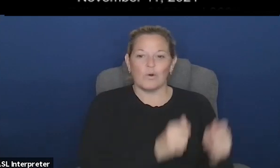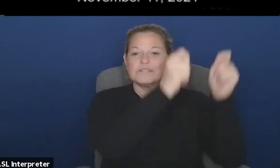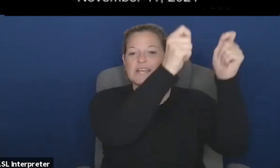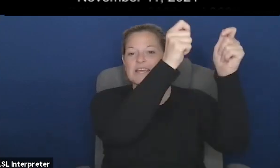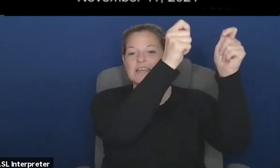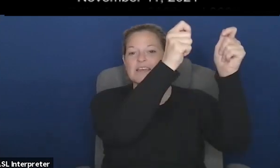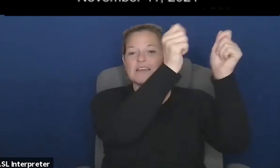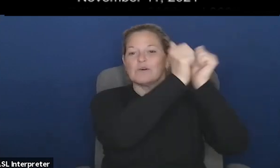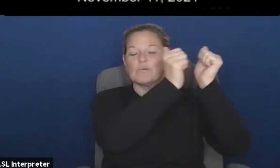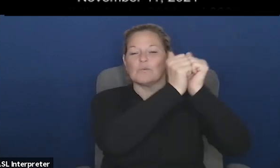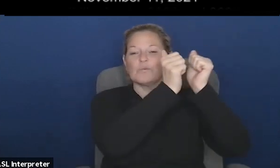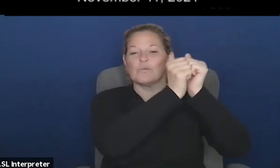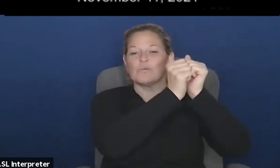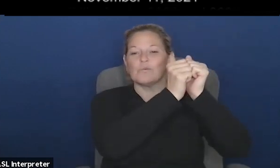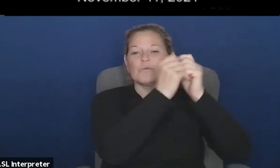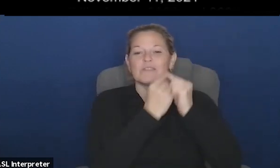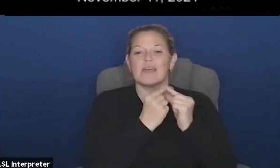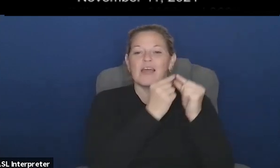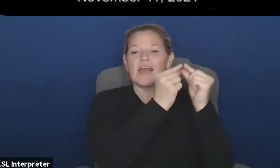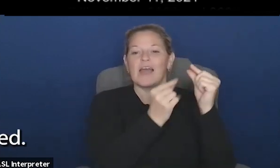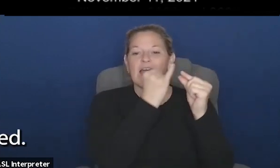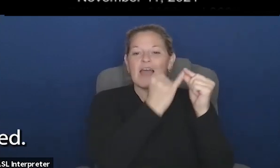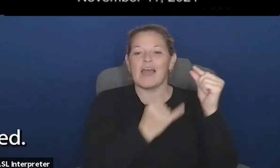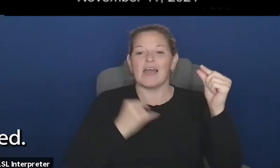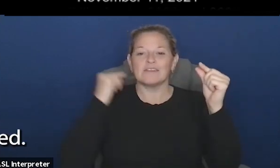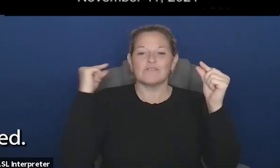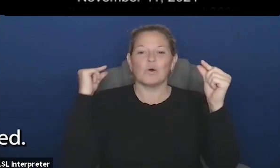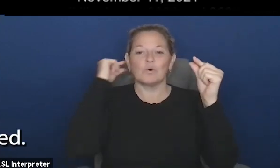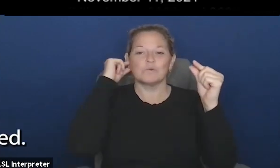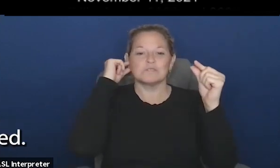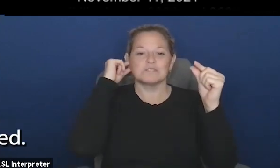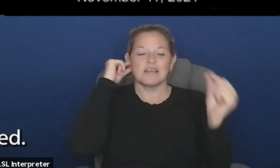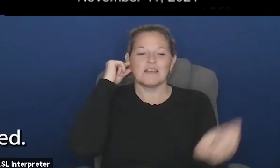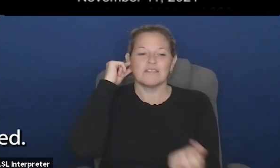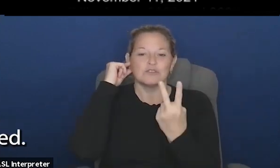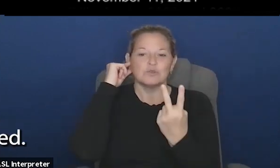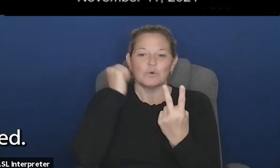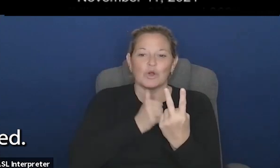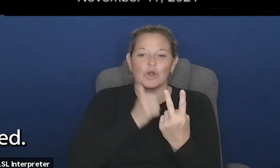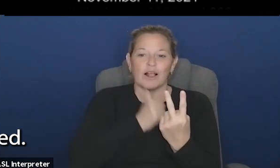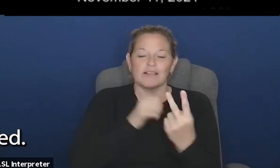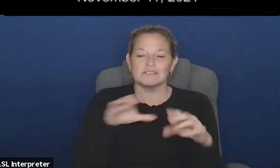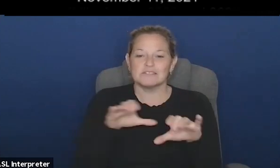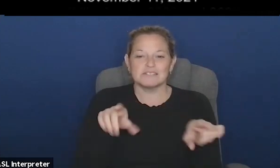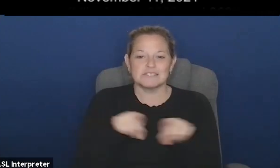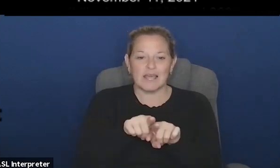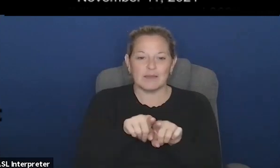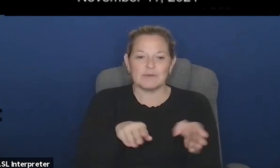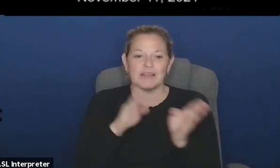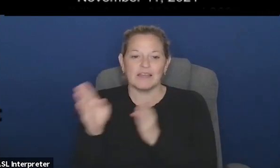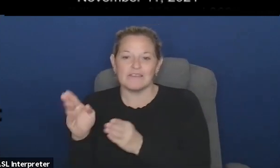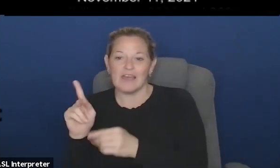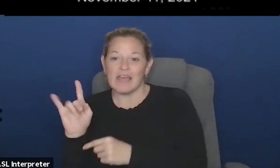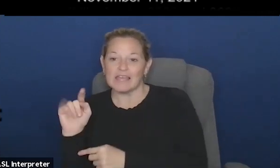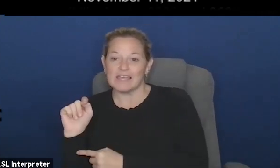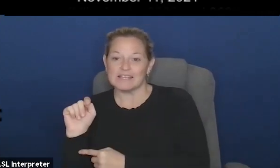and then the middle, two girls doing the same. And on the right is just an example of this kit that I was telling you that I mentioned. LightSound